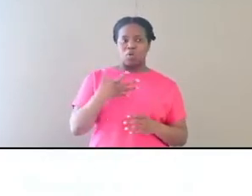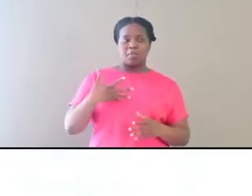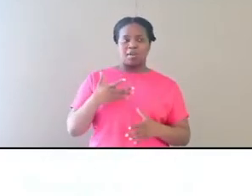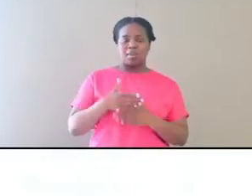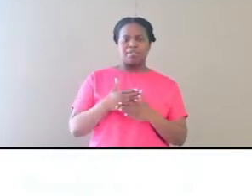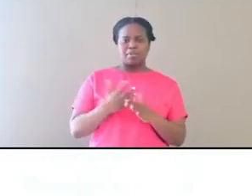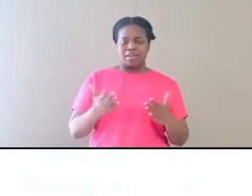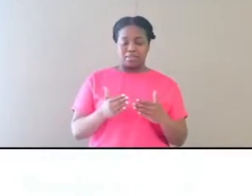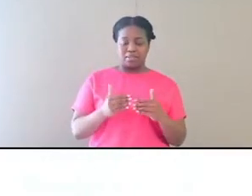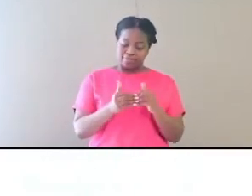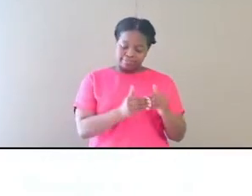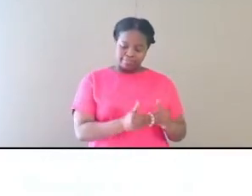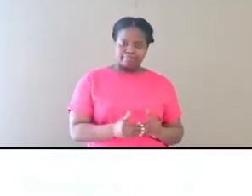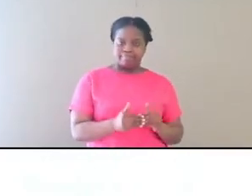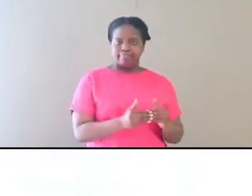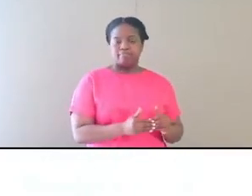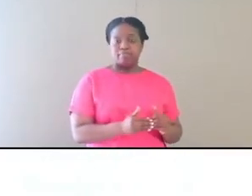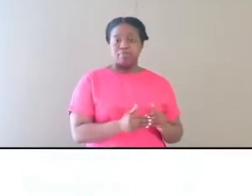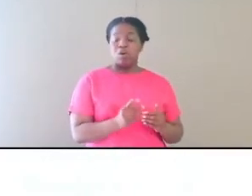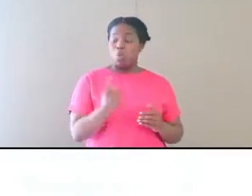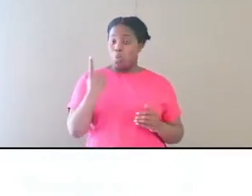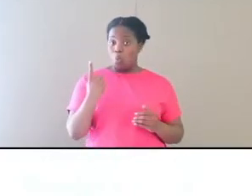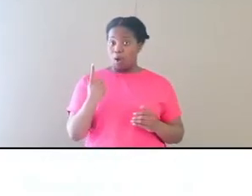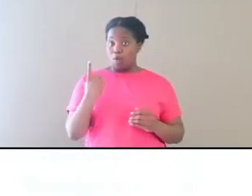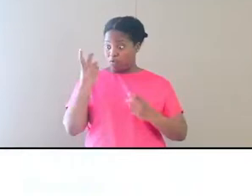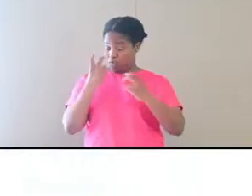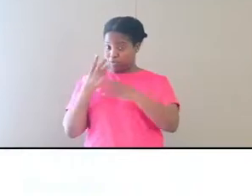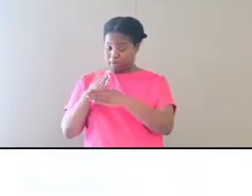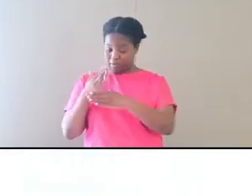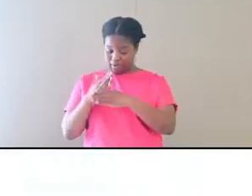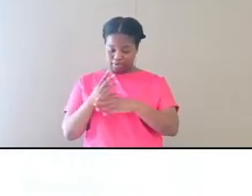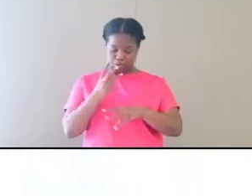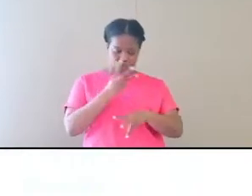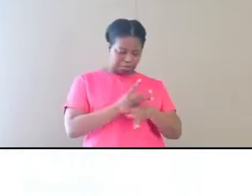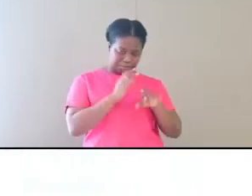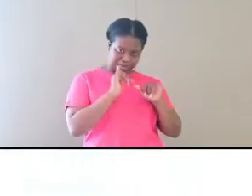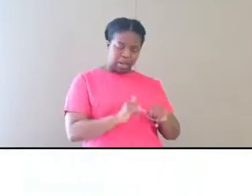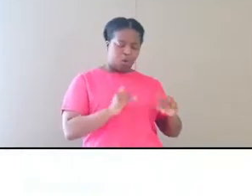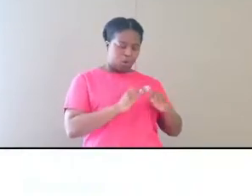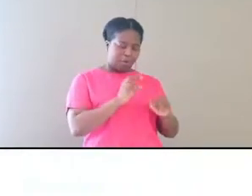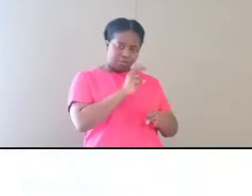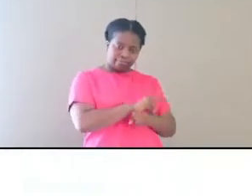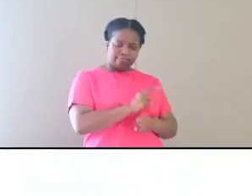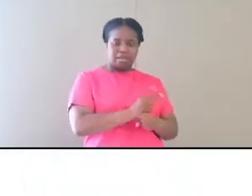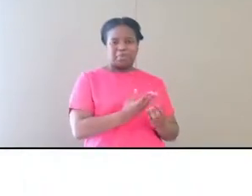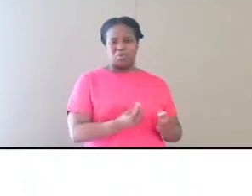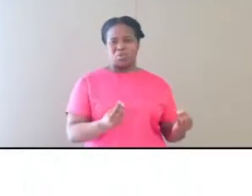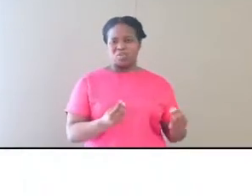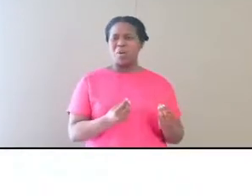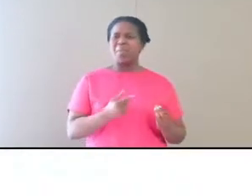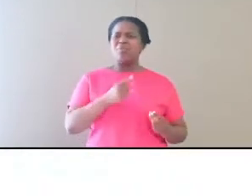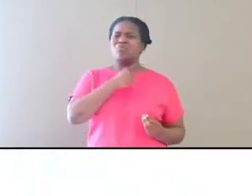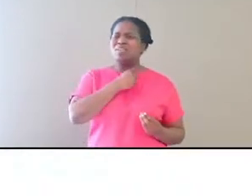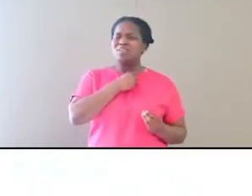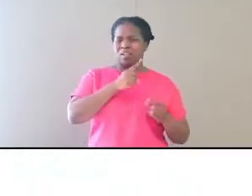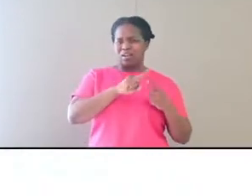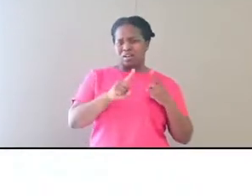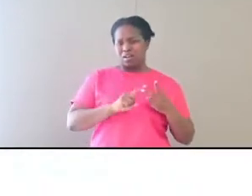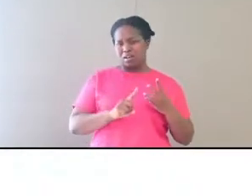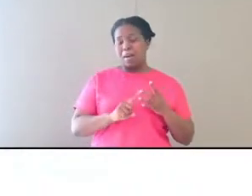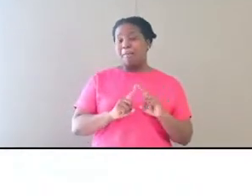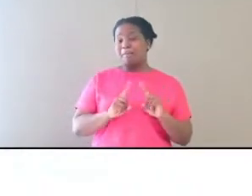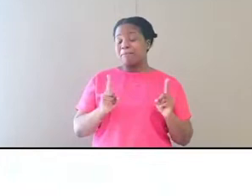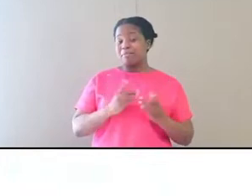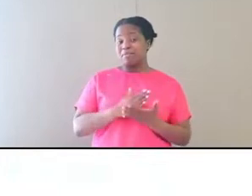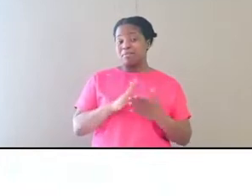for children if parents are going to try and seek work. So there are a whole lot of household strategies that are going on around here. But it means that children are often